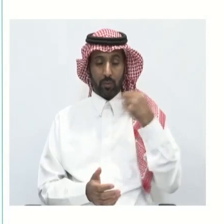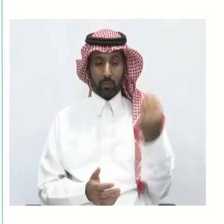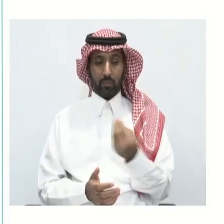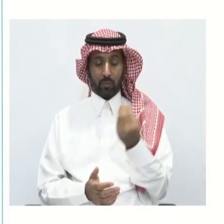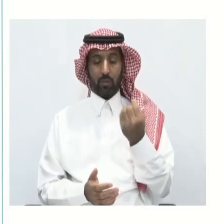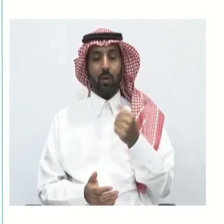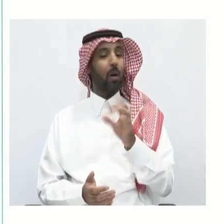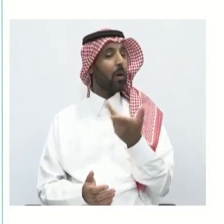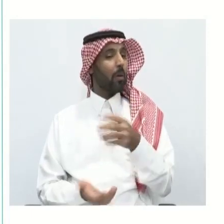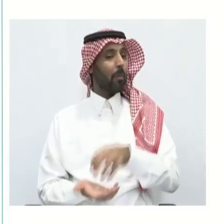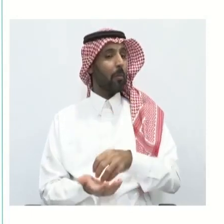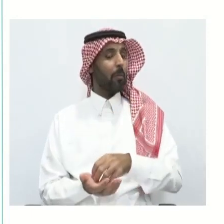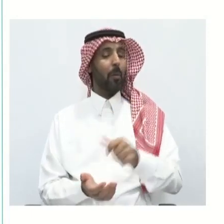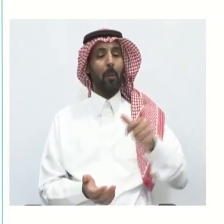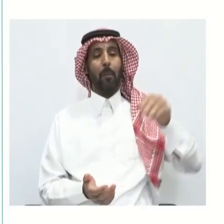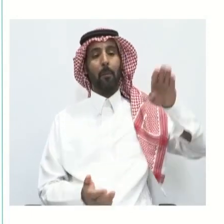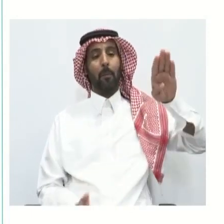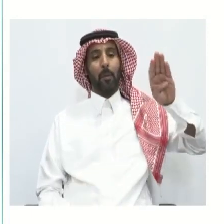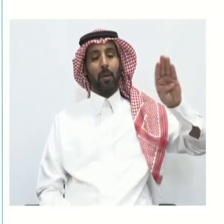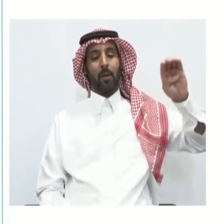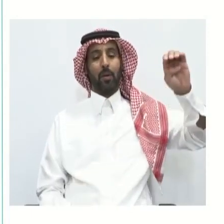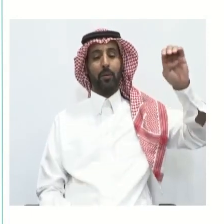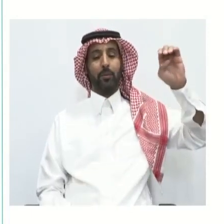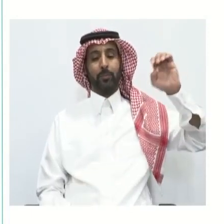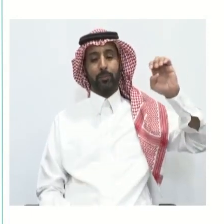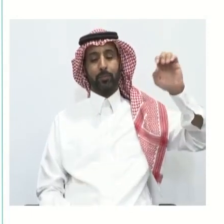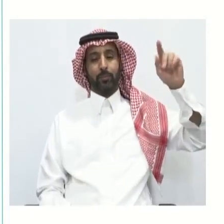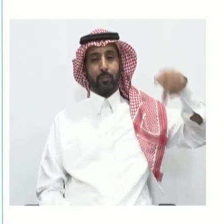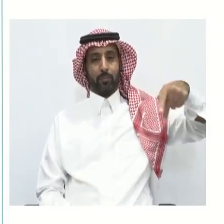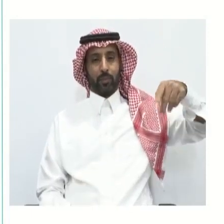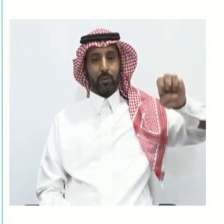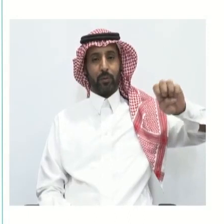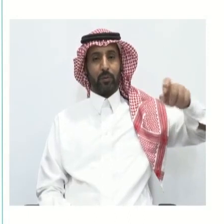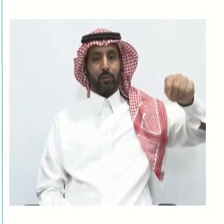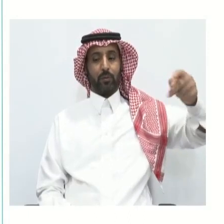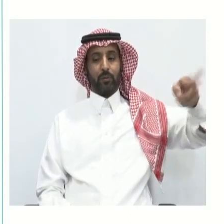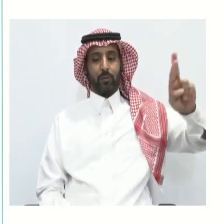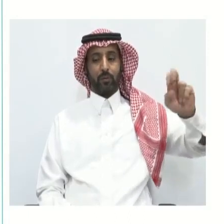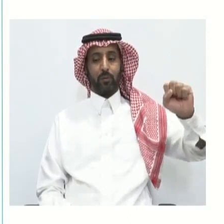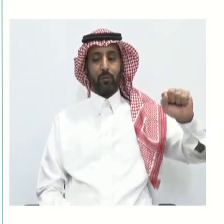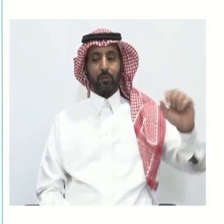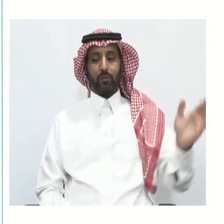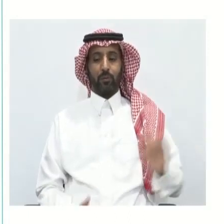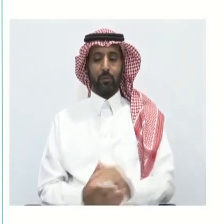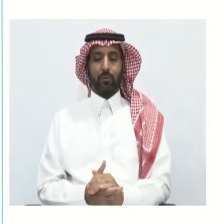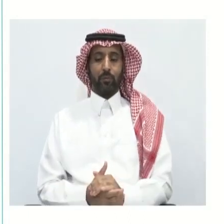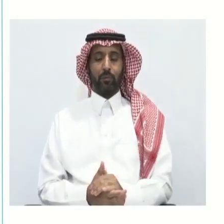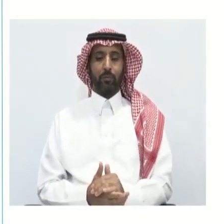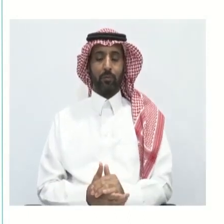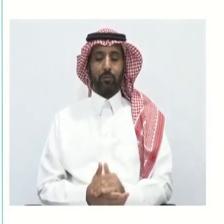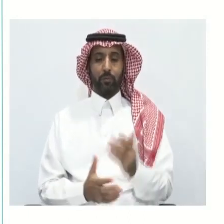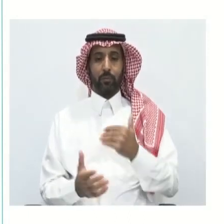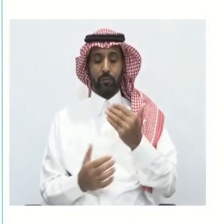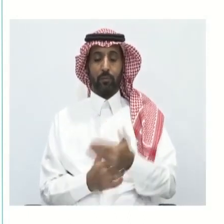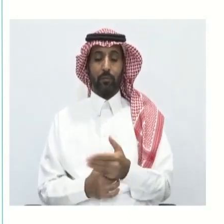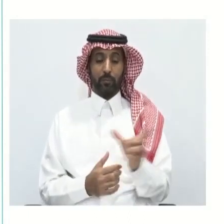So this is how you put the negative form of the sentence. You put the word not before the verb going. You can